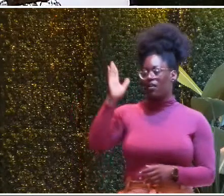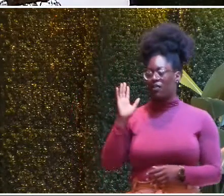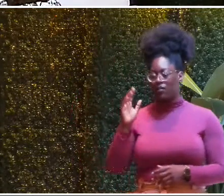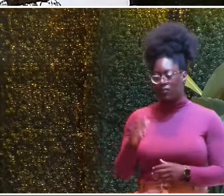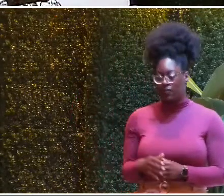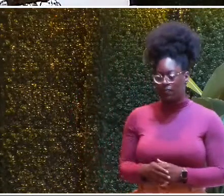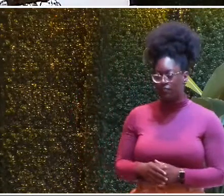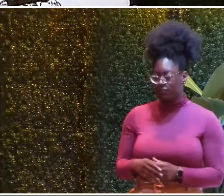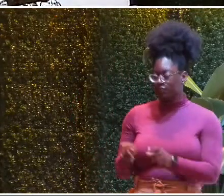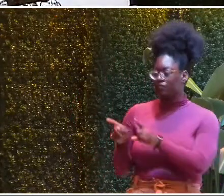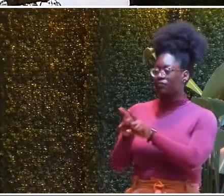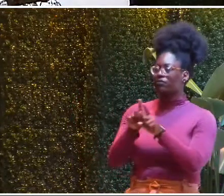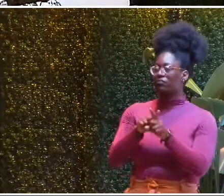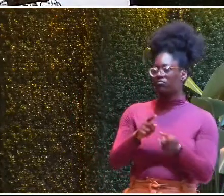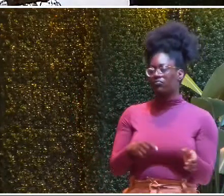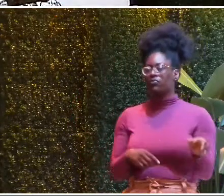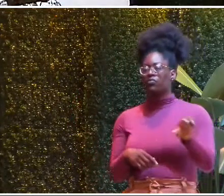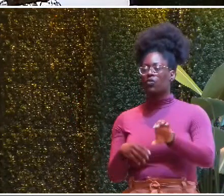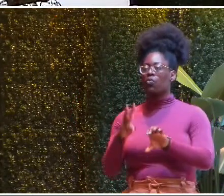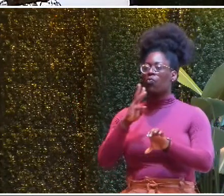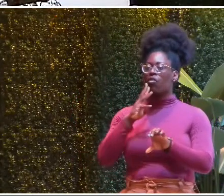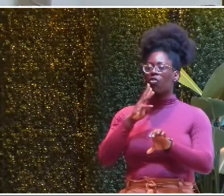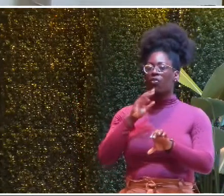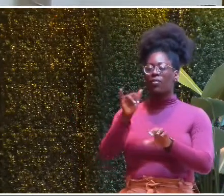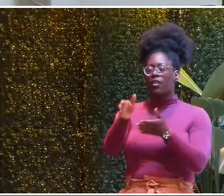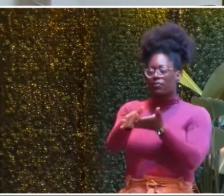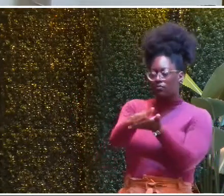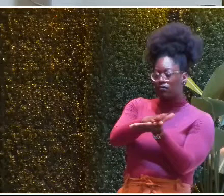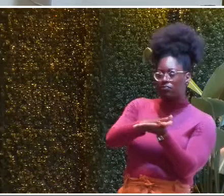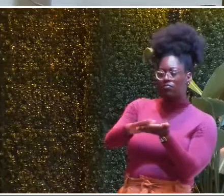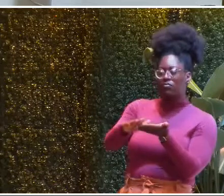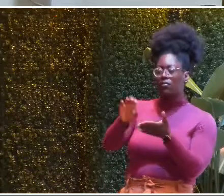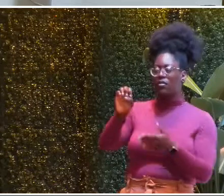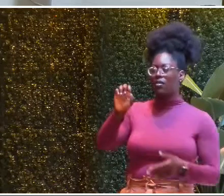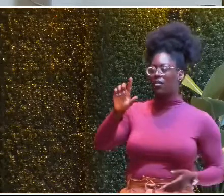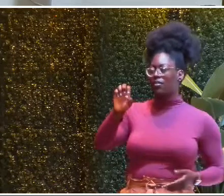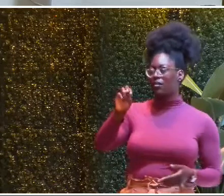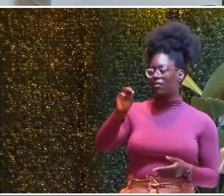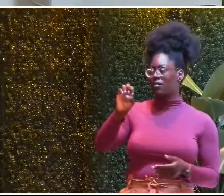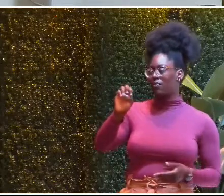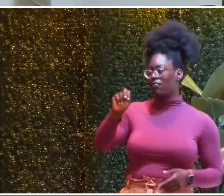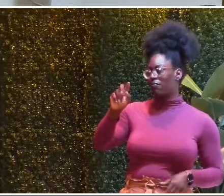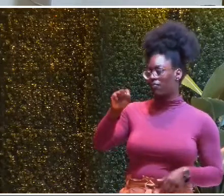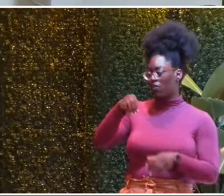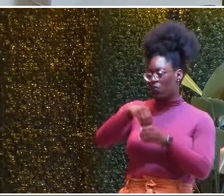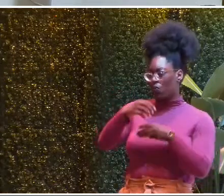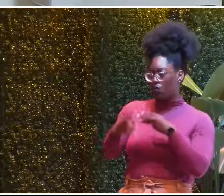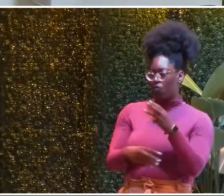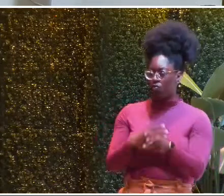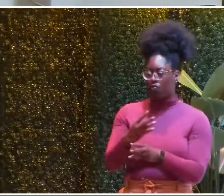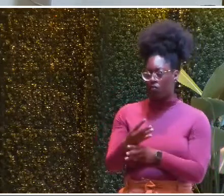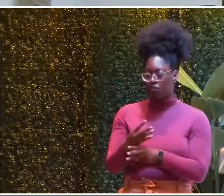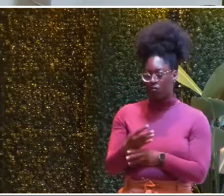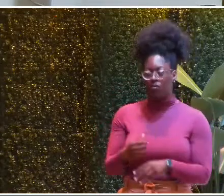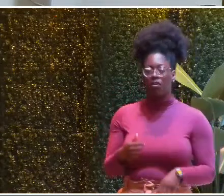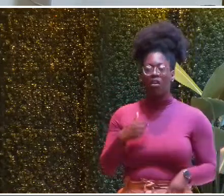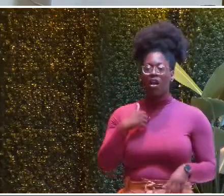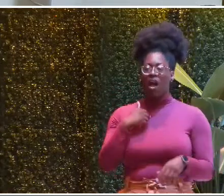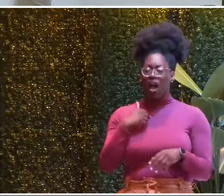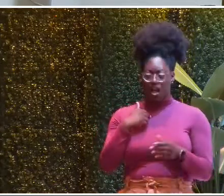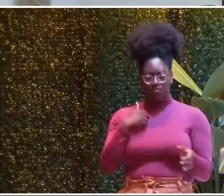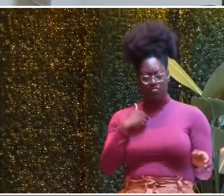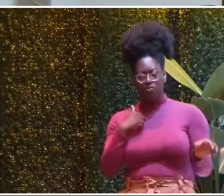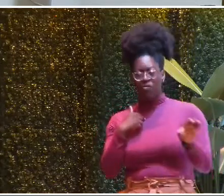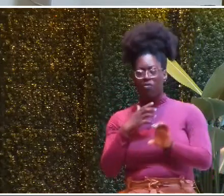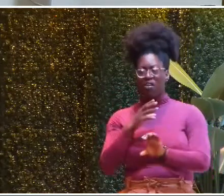water, Ami Tutu, the purest element in the world, Father God, and I'm bringing this and I'm calling out the ancestors.